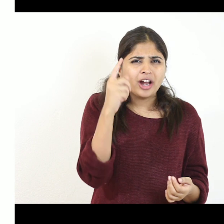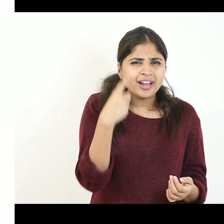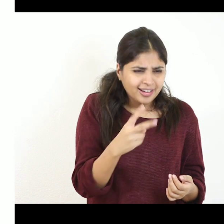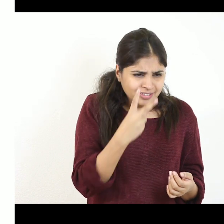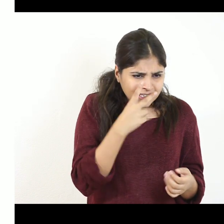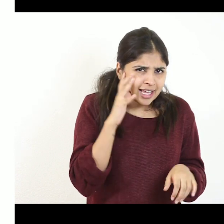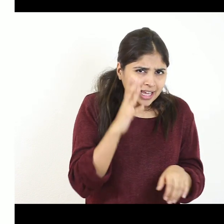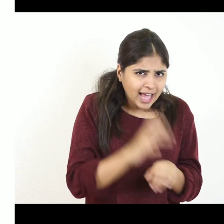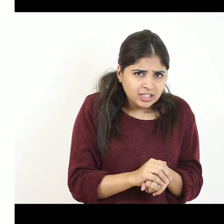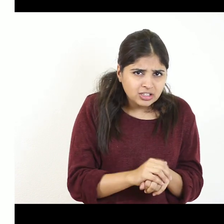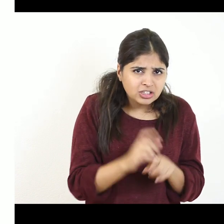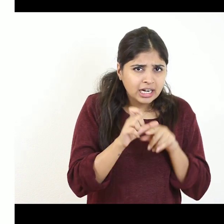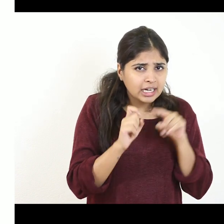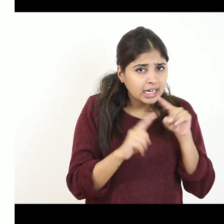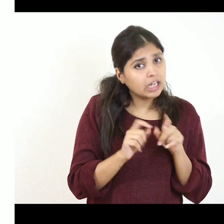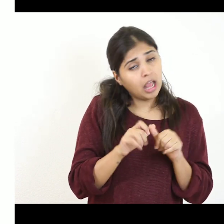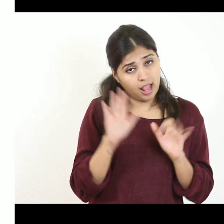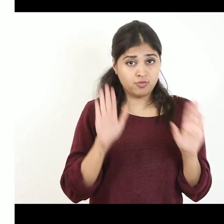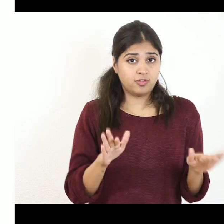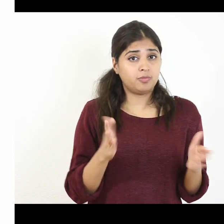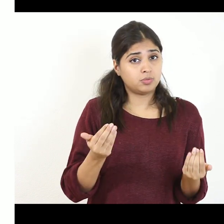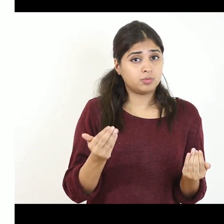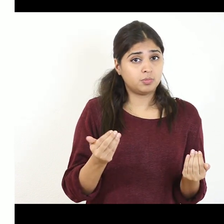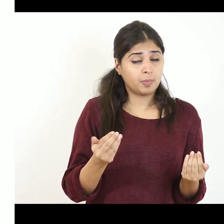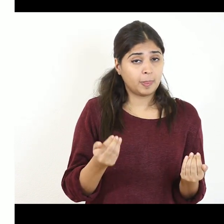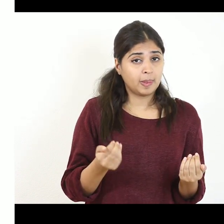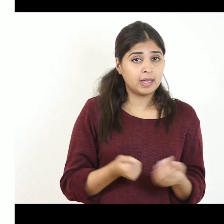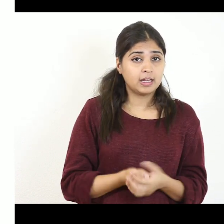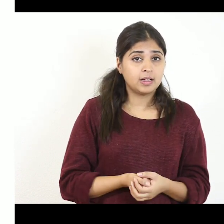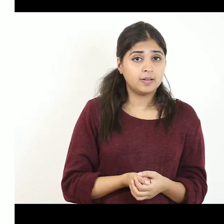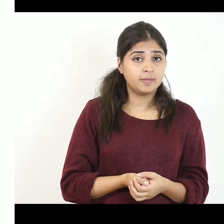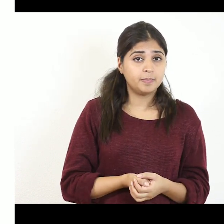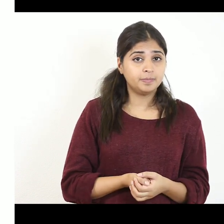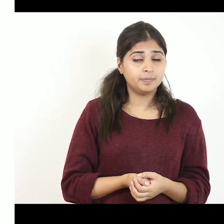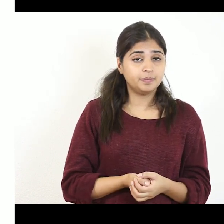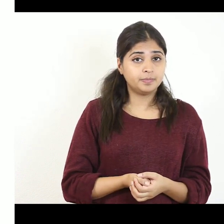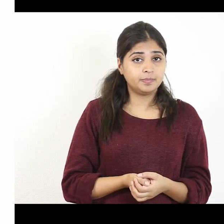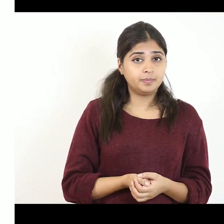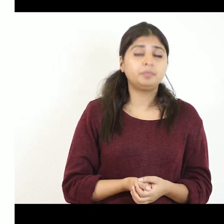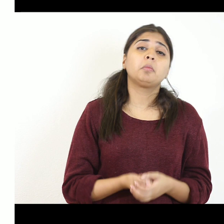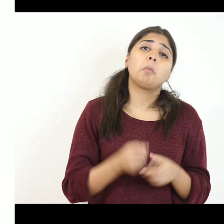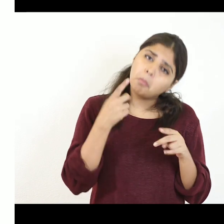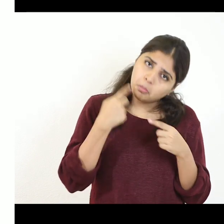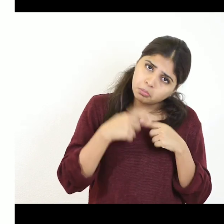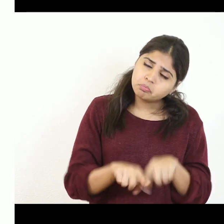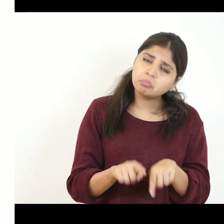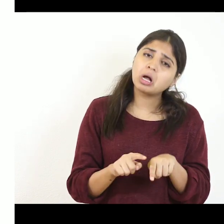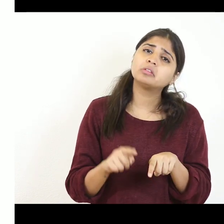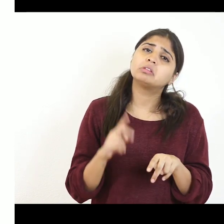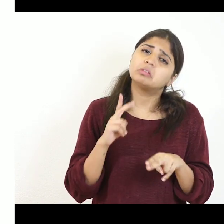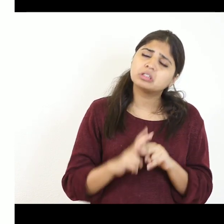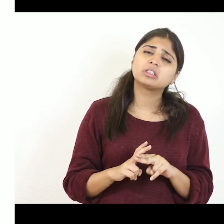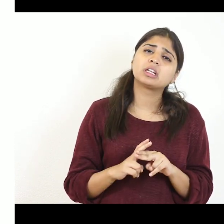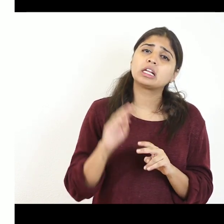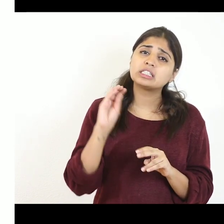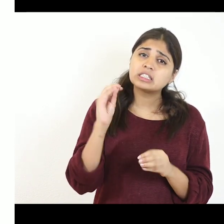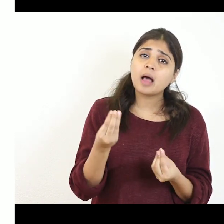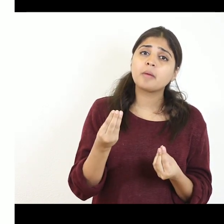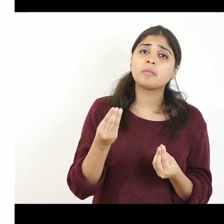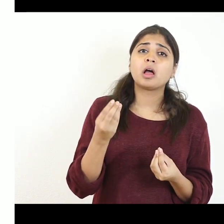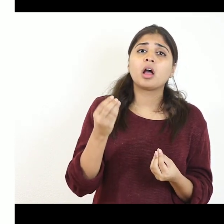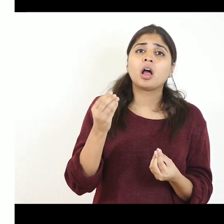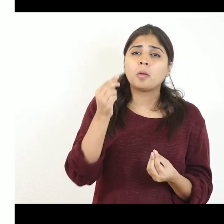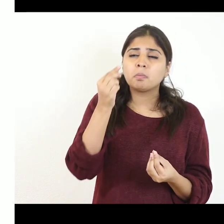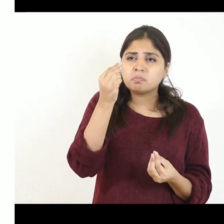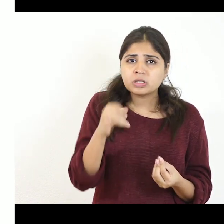However, there are some inconsistencies that require the attention of subject matter specialists or